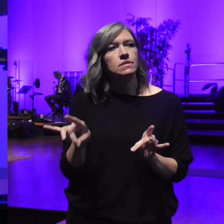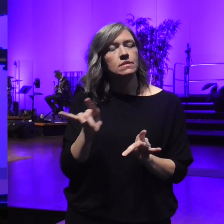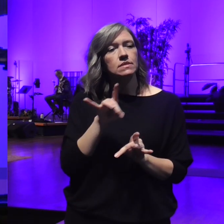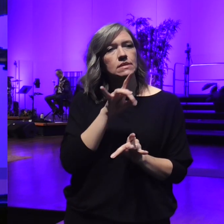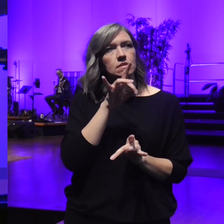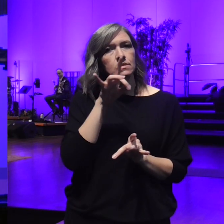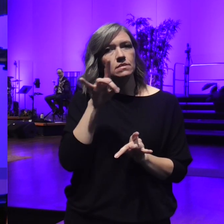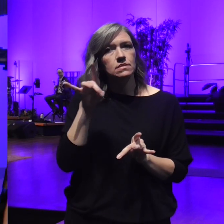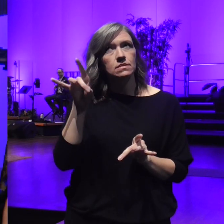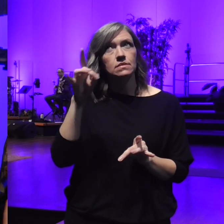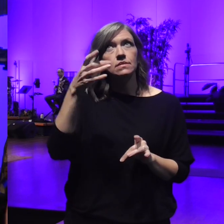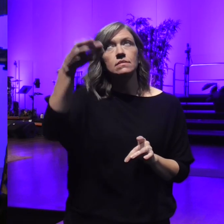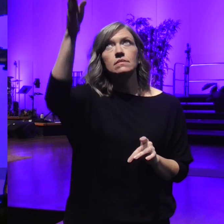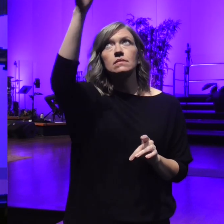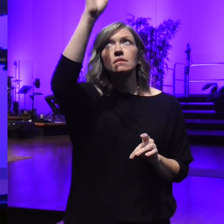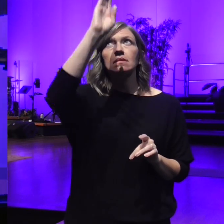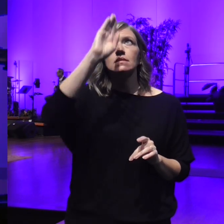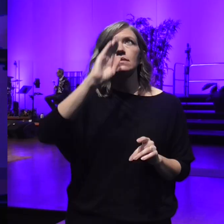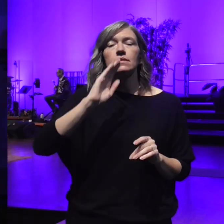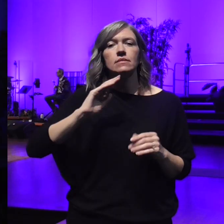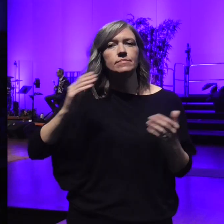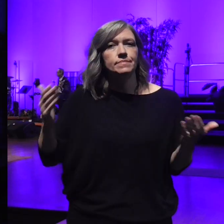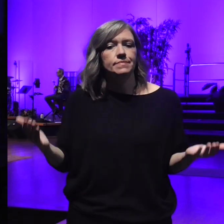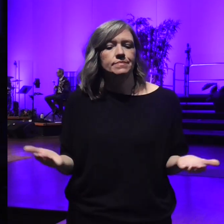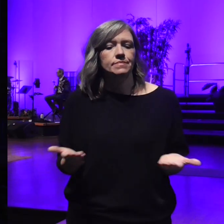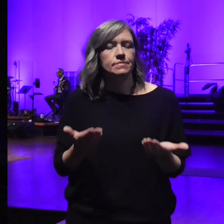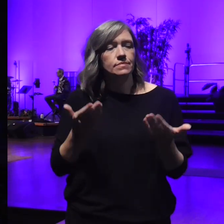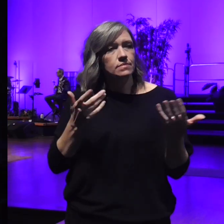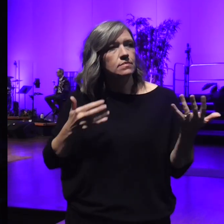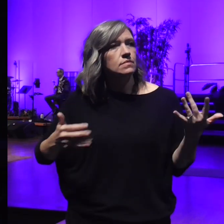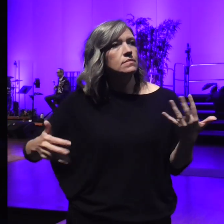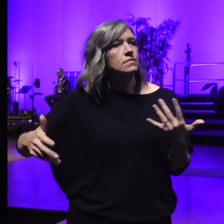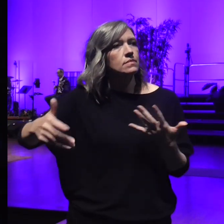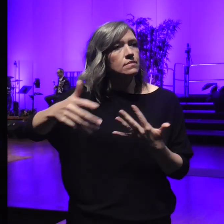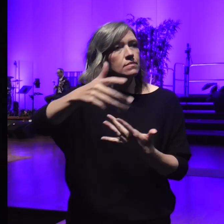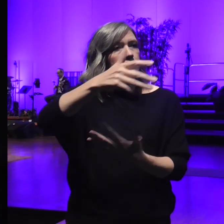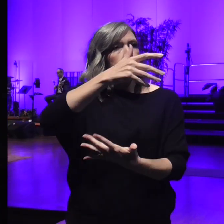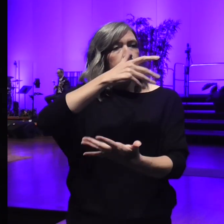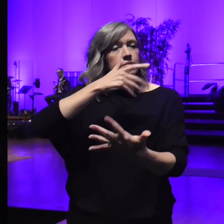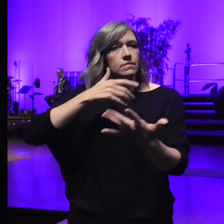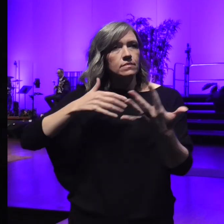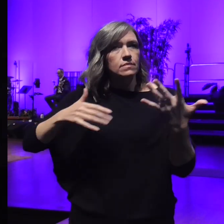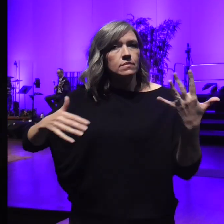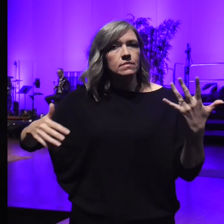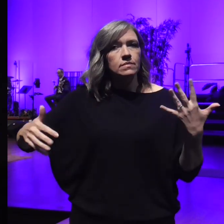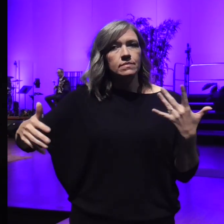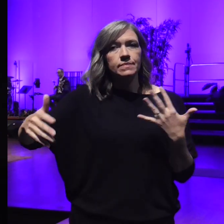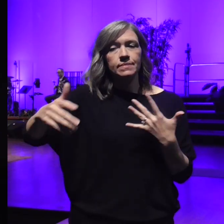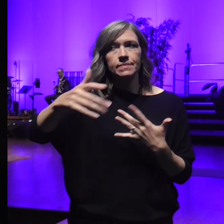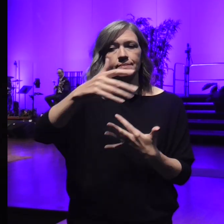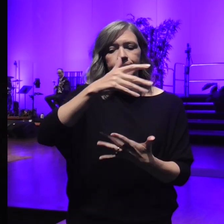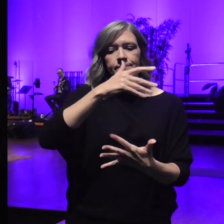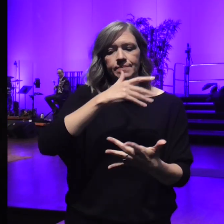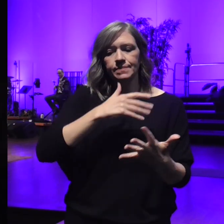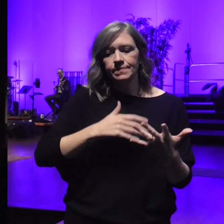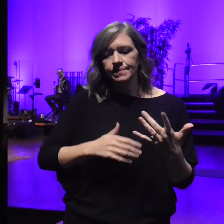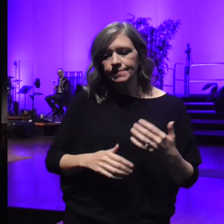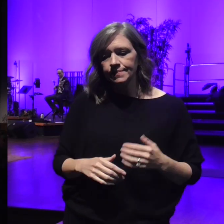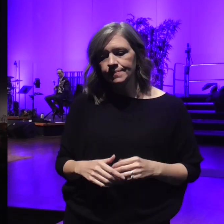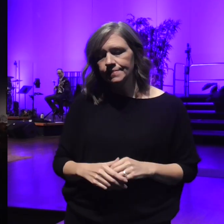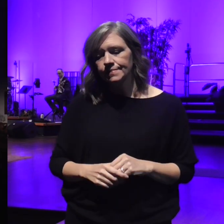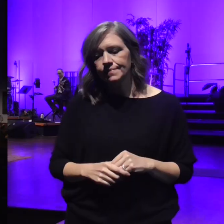Surely the presence of God is in this place.